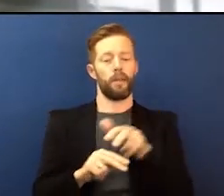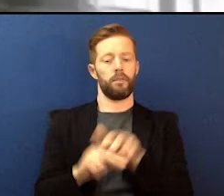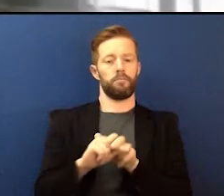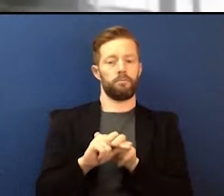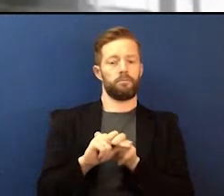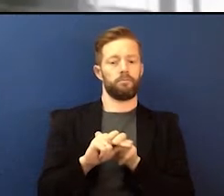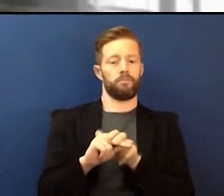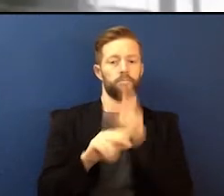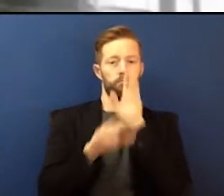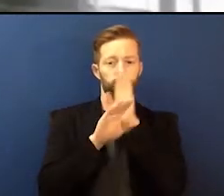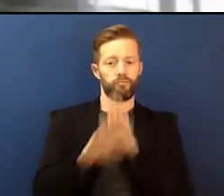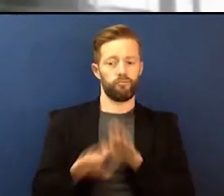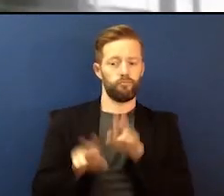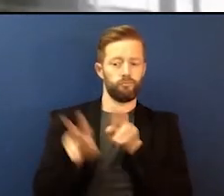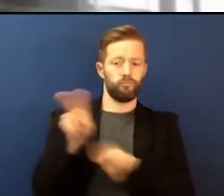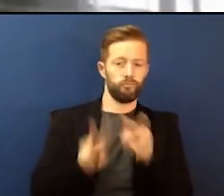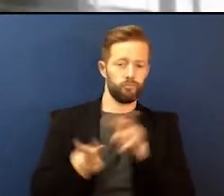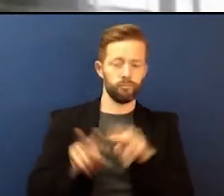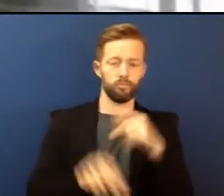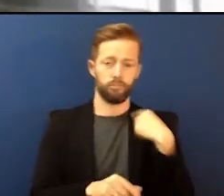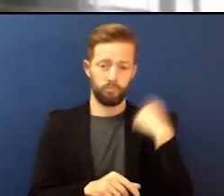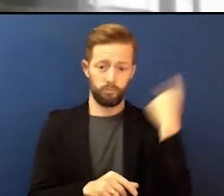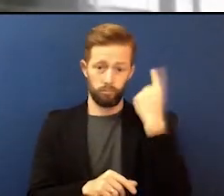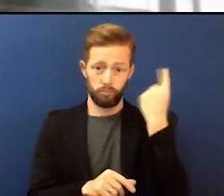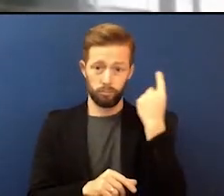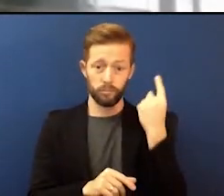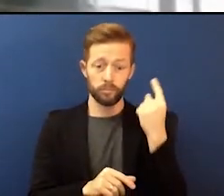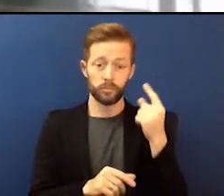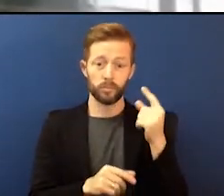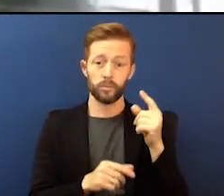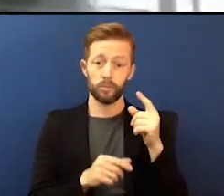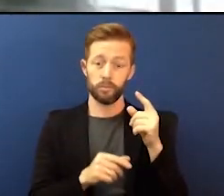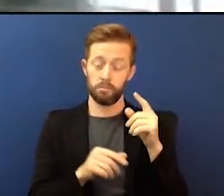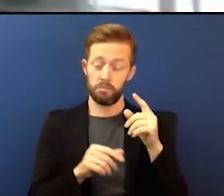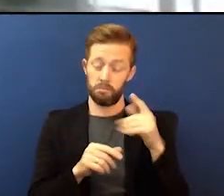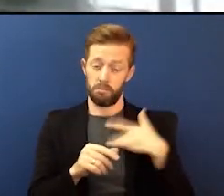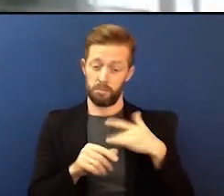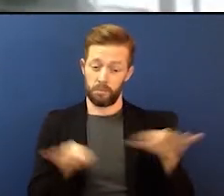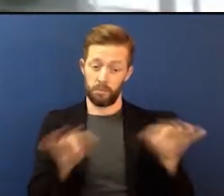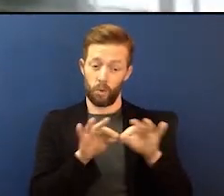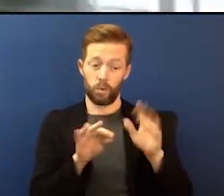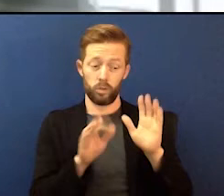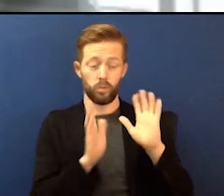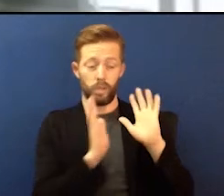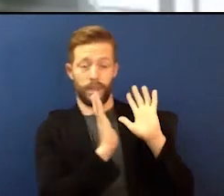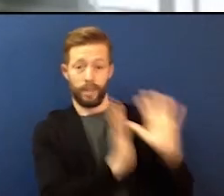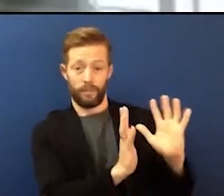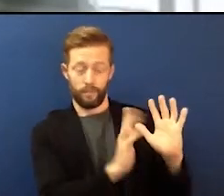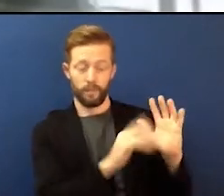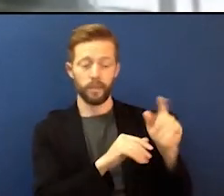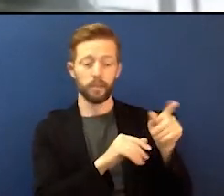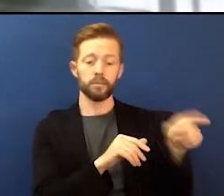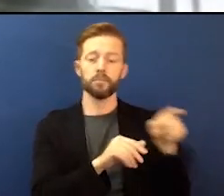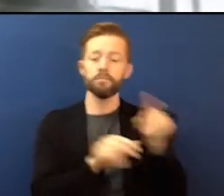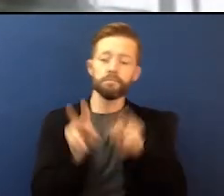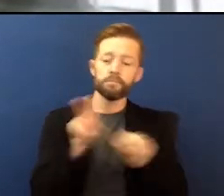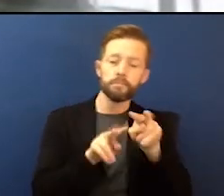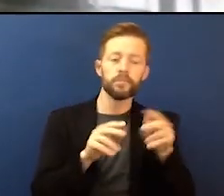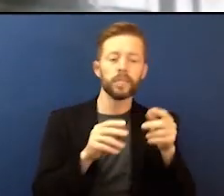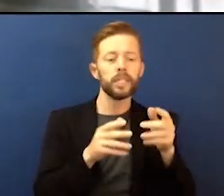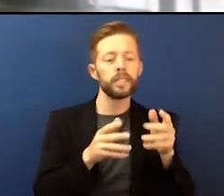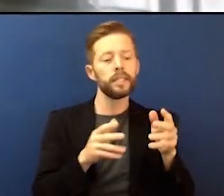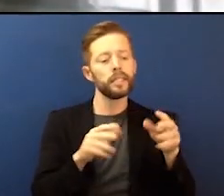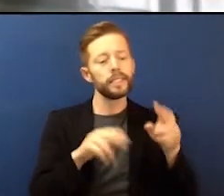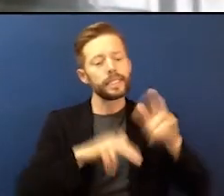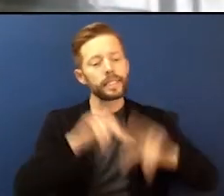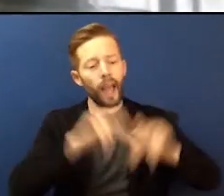the quiet observer, as the quiet student. How important is it to let them step back and observe versus trying to scaffold